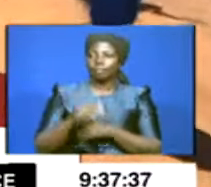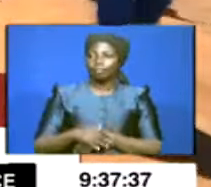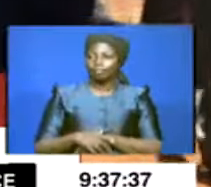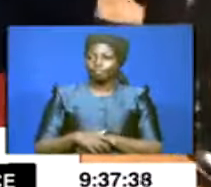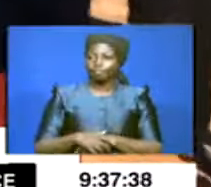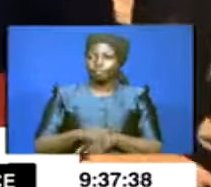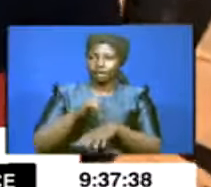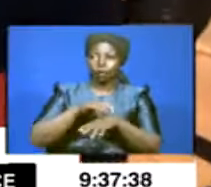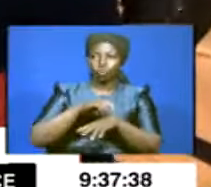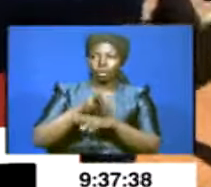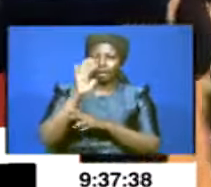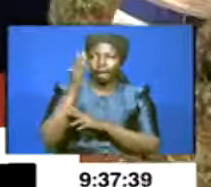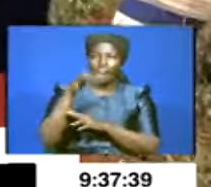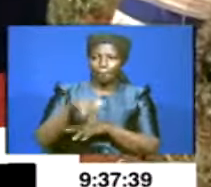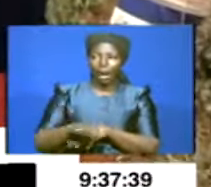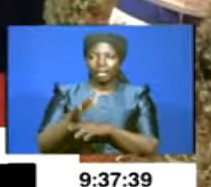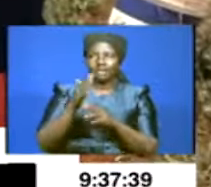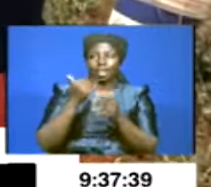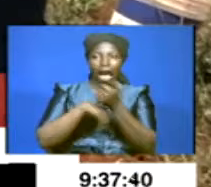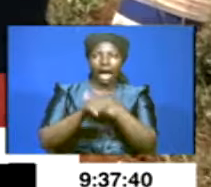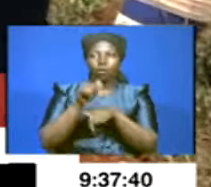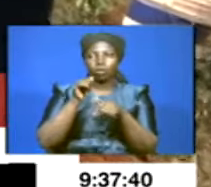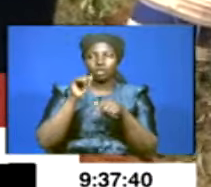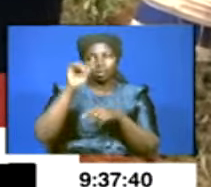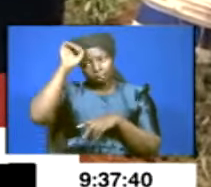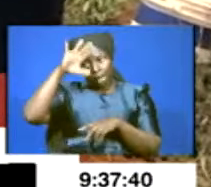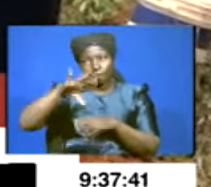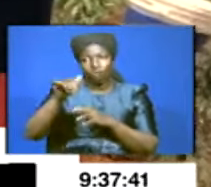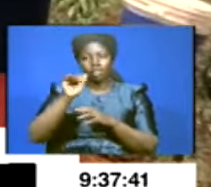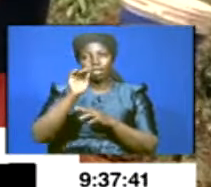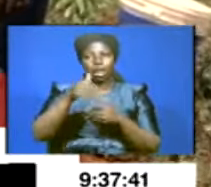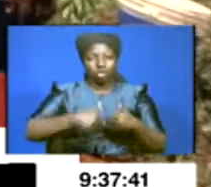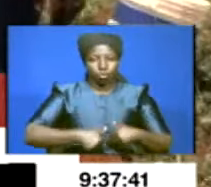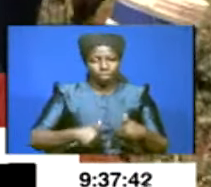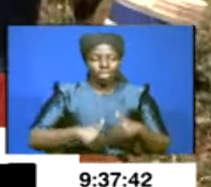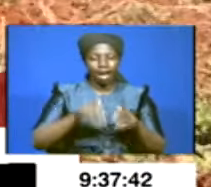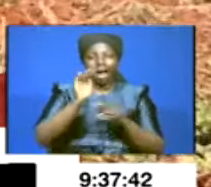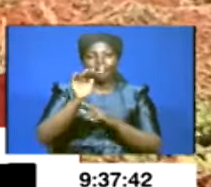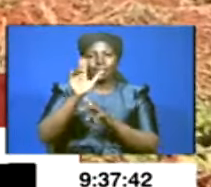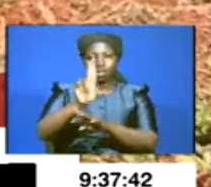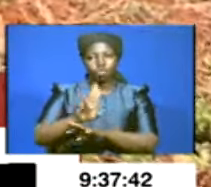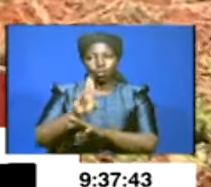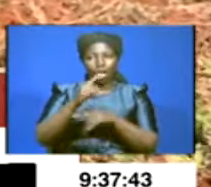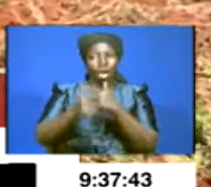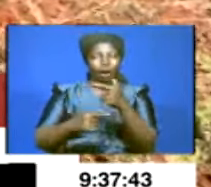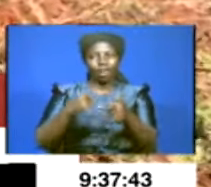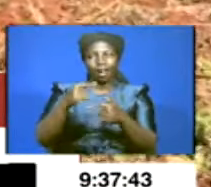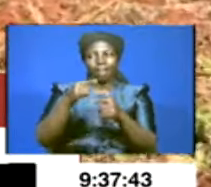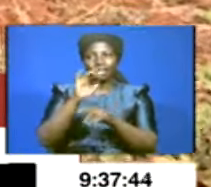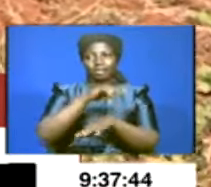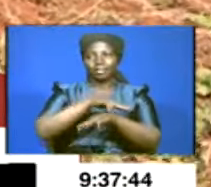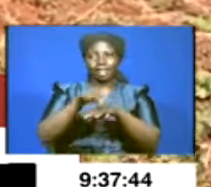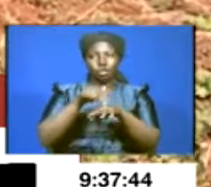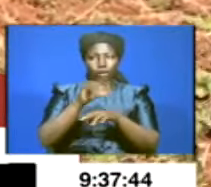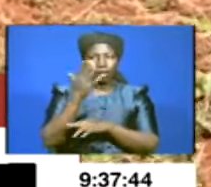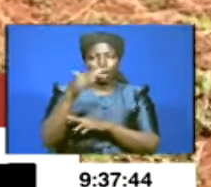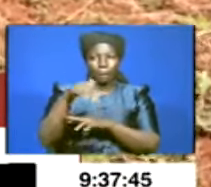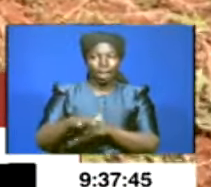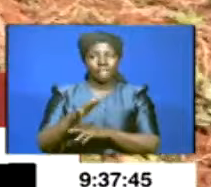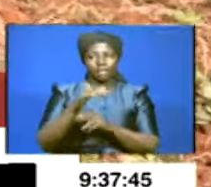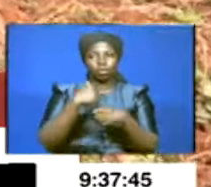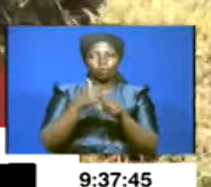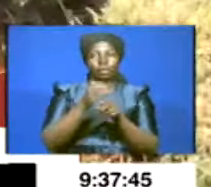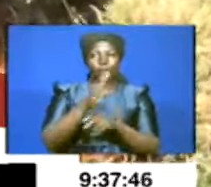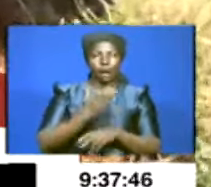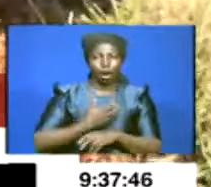During a tree planting exercise in Kiambu County, the youth were urged to take advantage of the ongoing national tree planting drive to make their own tree nurseries